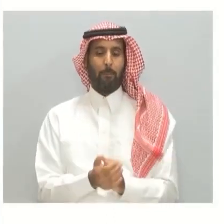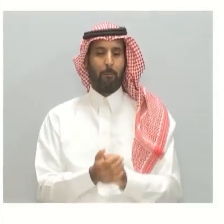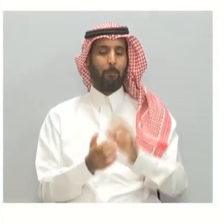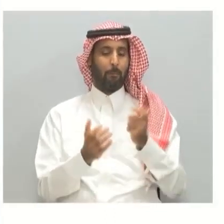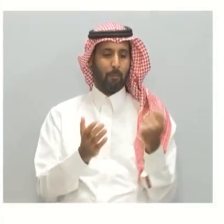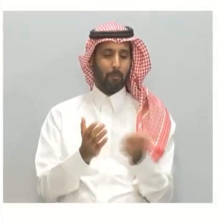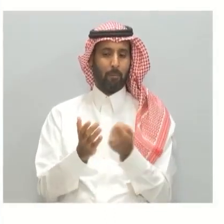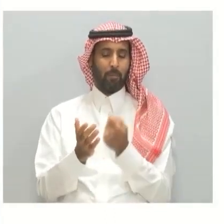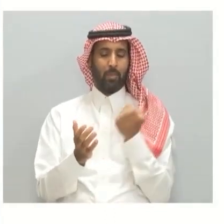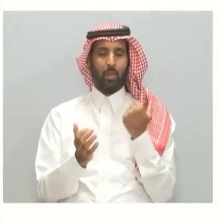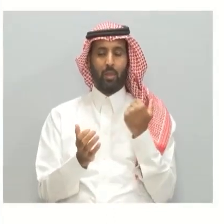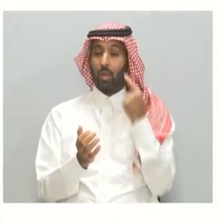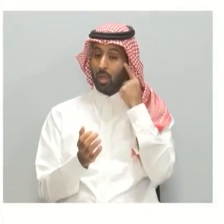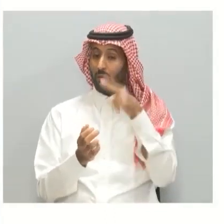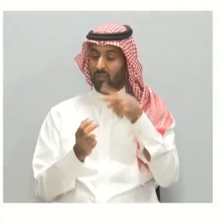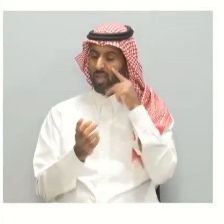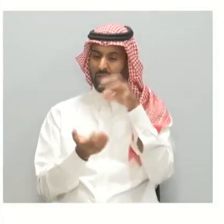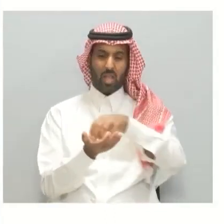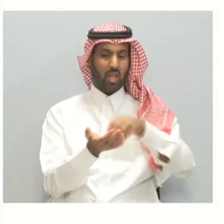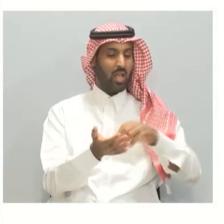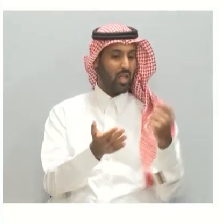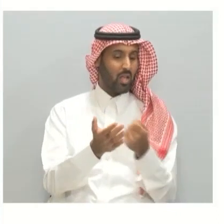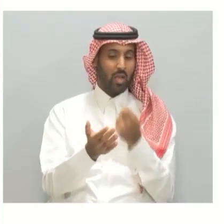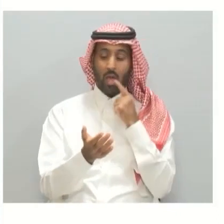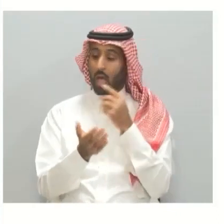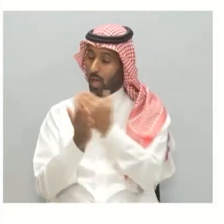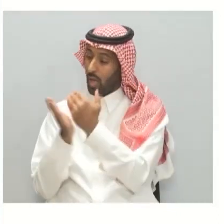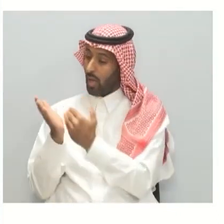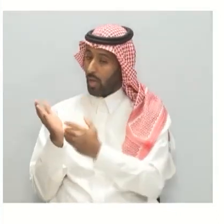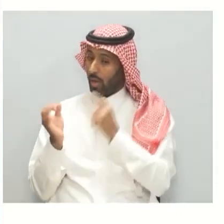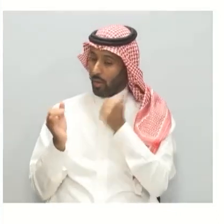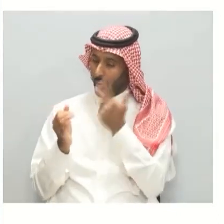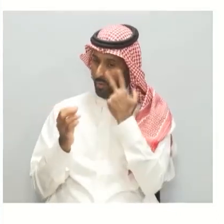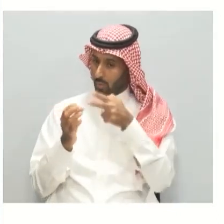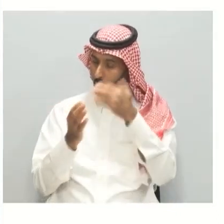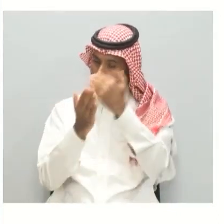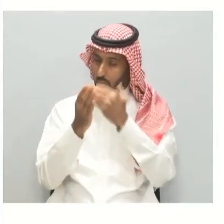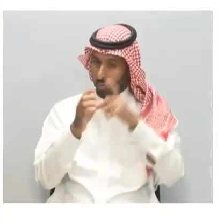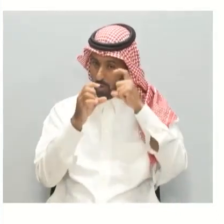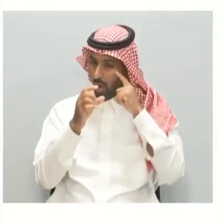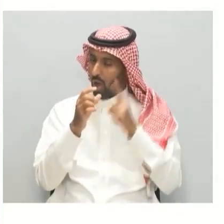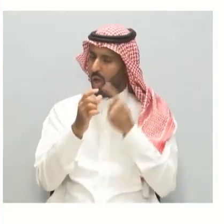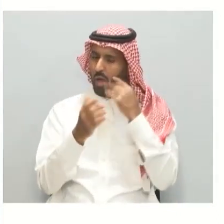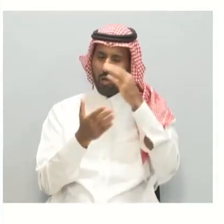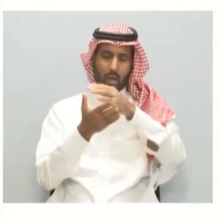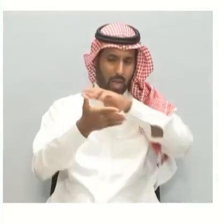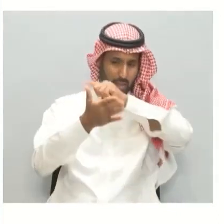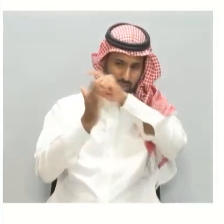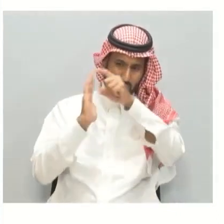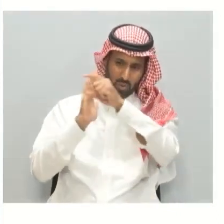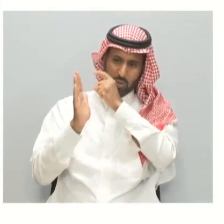the writing objectives. Find elements of writing an essay through a picture. Complete a job title using